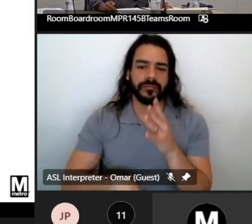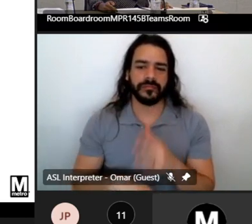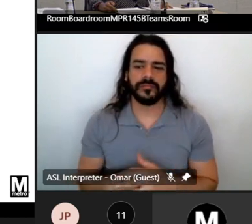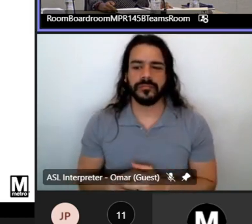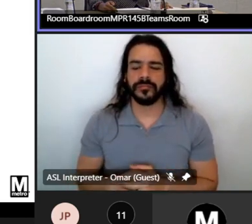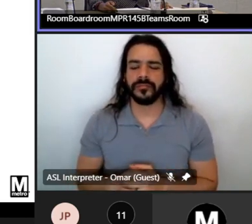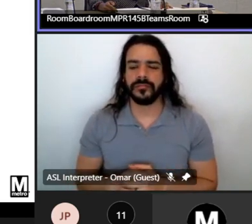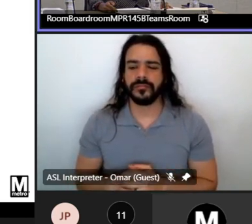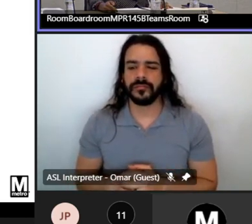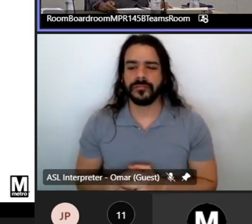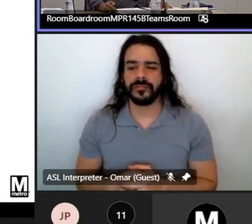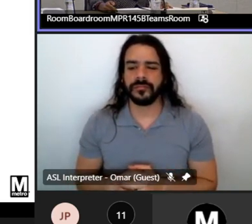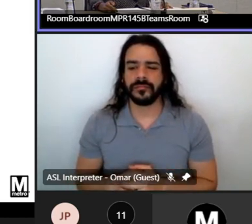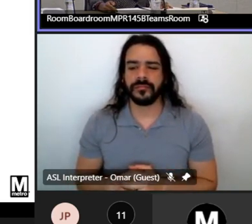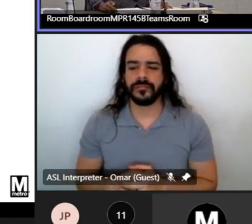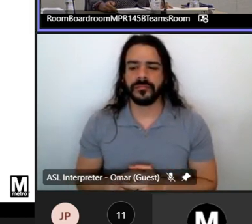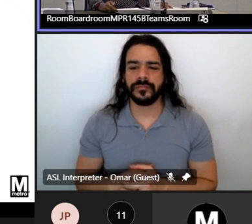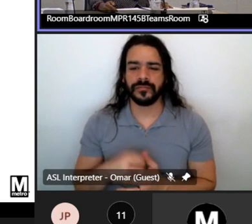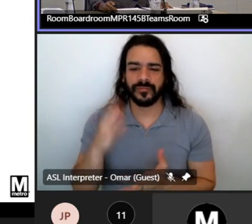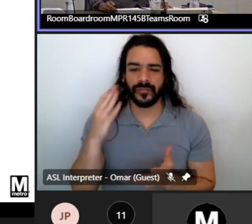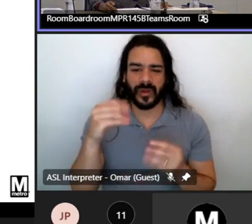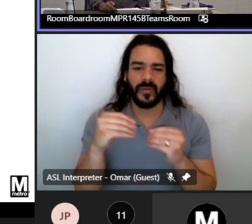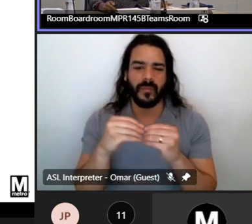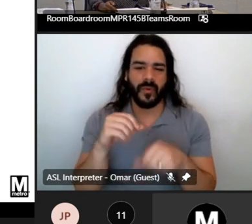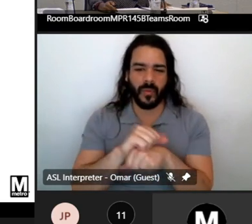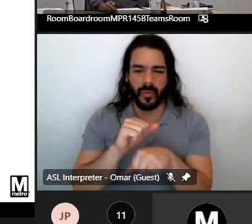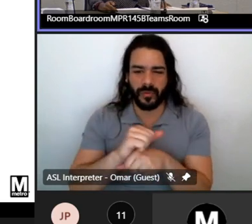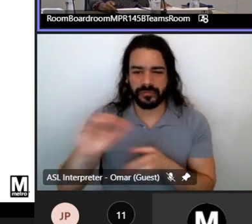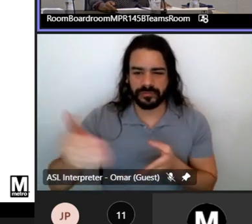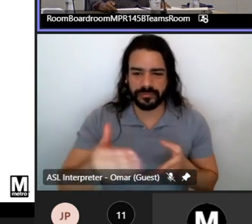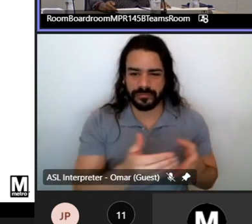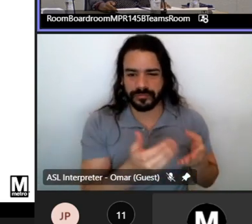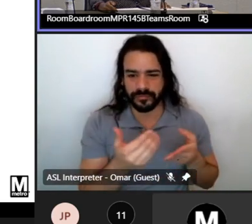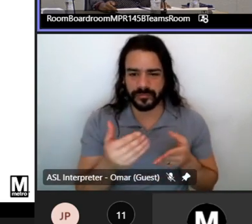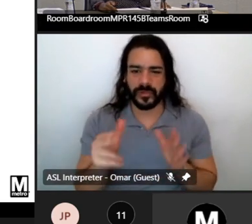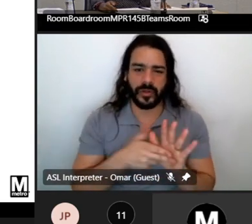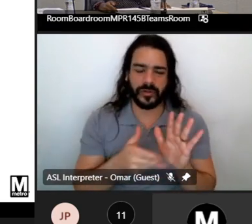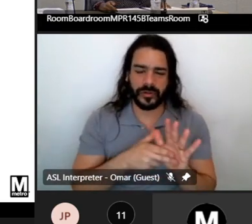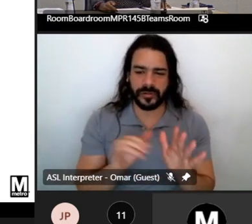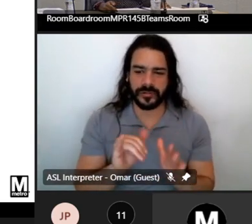tied to labor and contract inflation. At the same time,